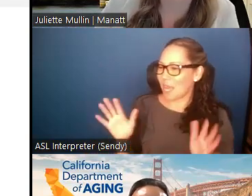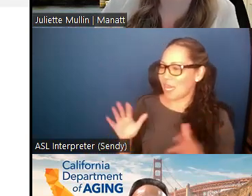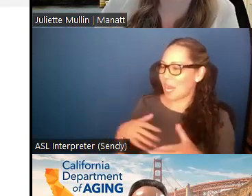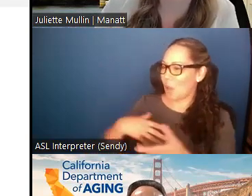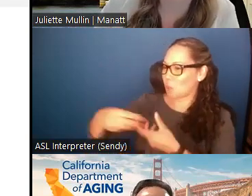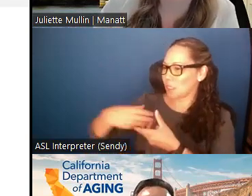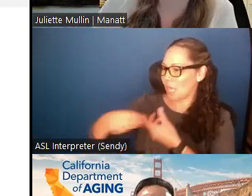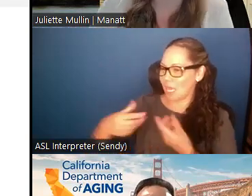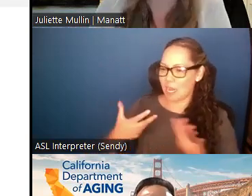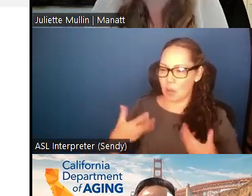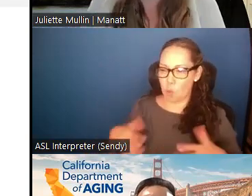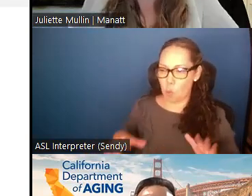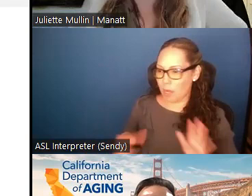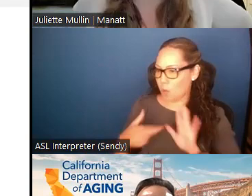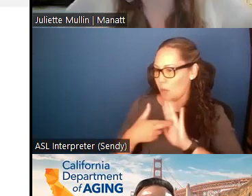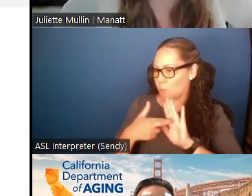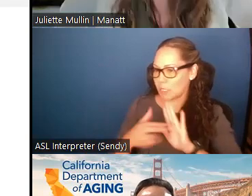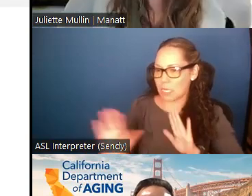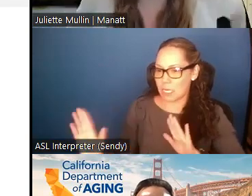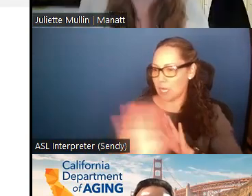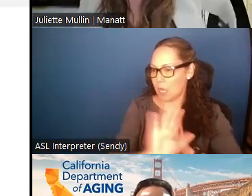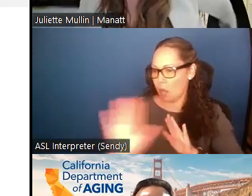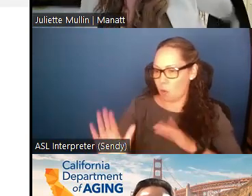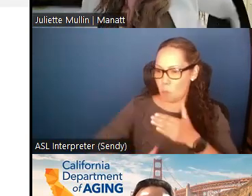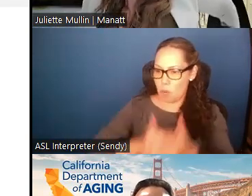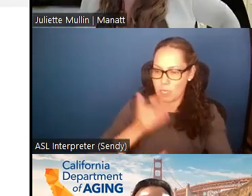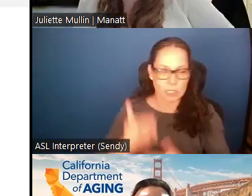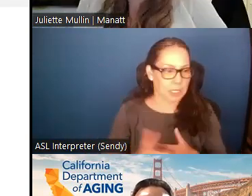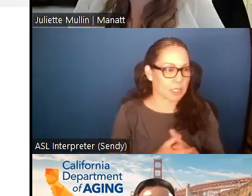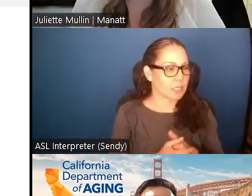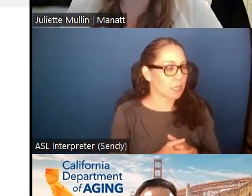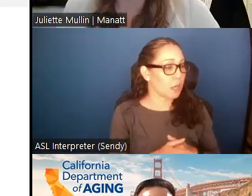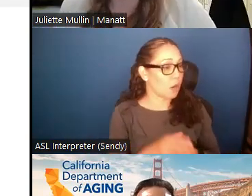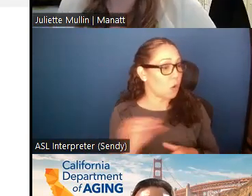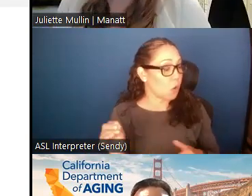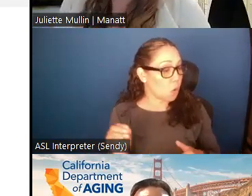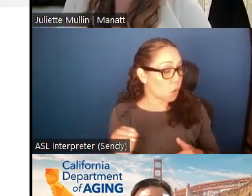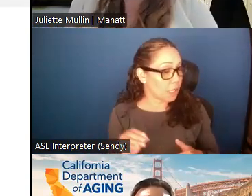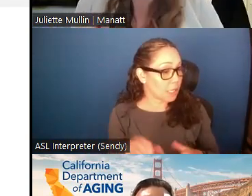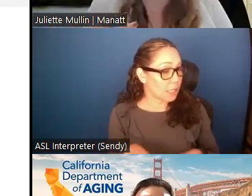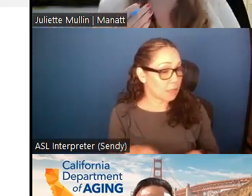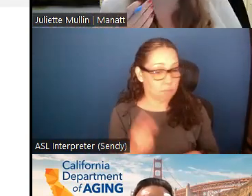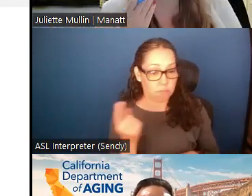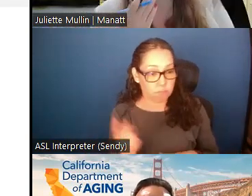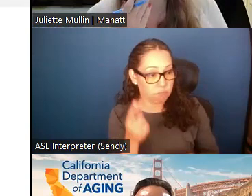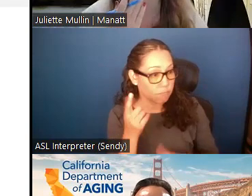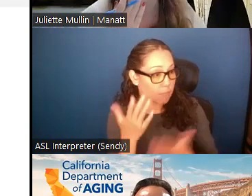hate to misrepresent what their process was. You also been CDPH, or if one of our local public